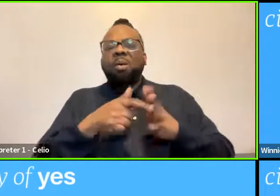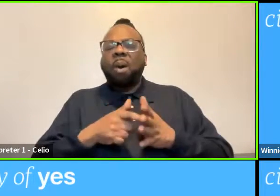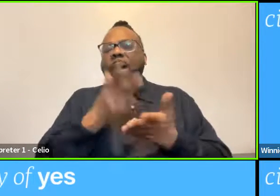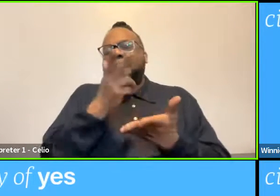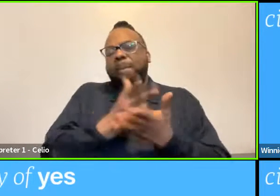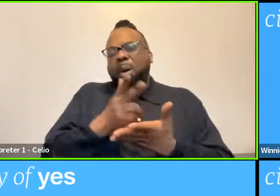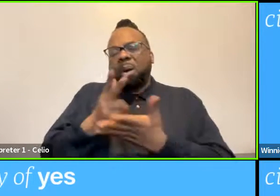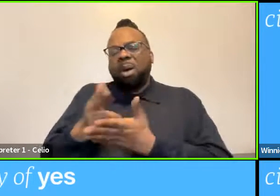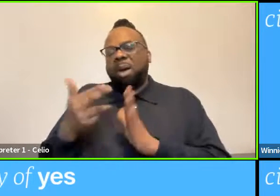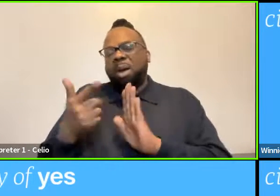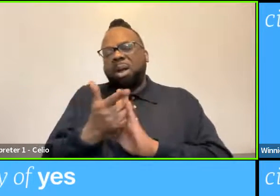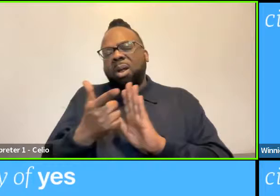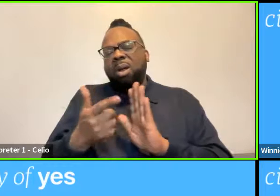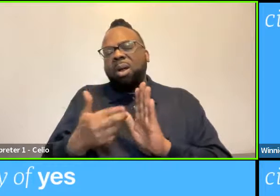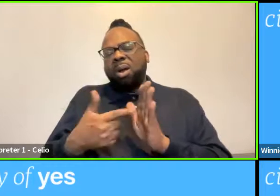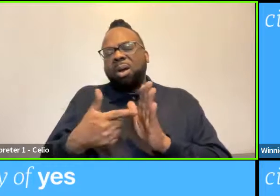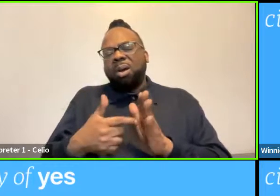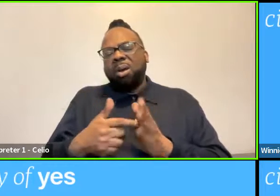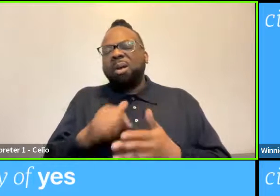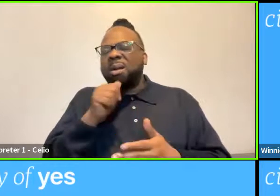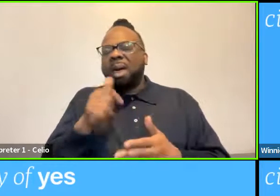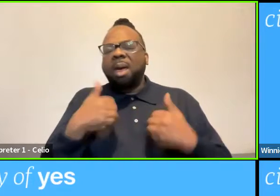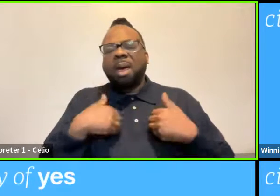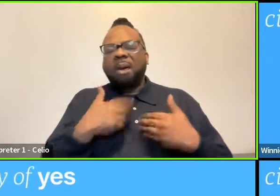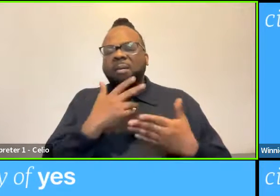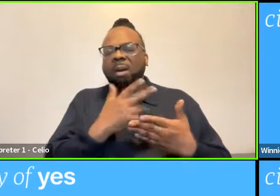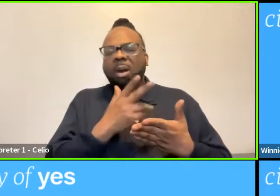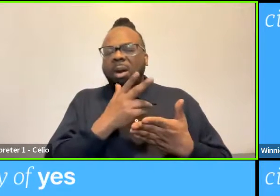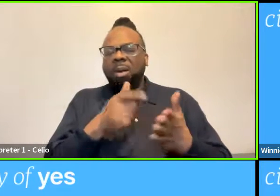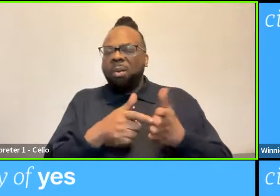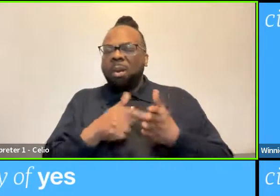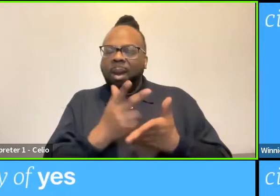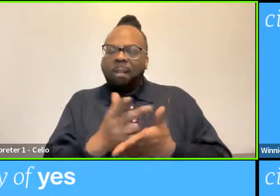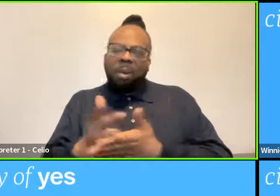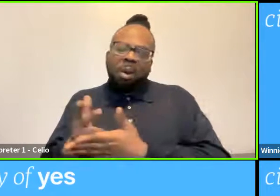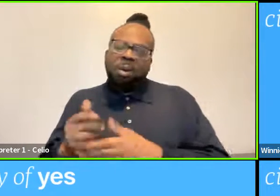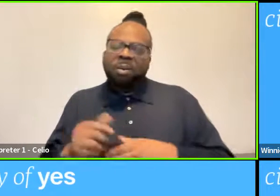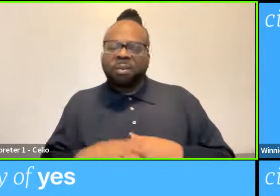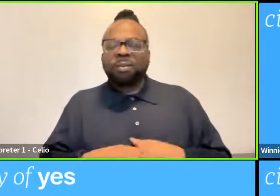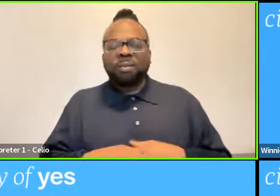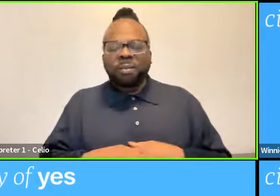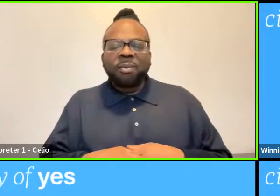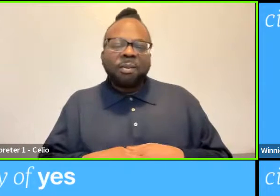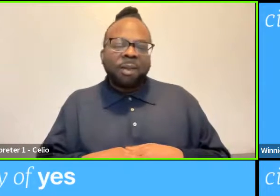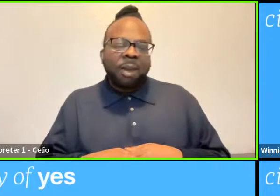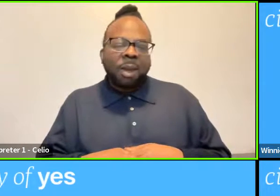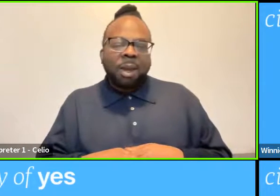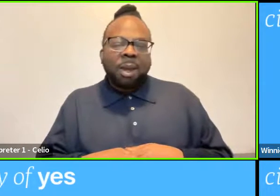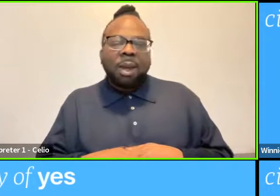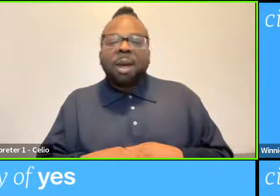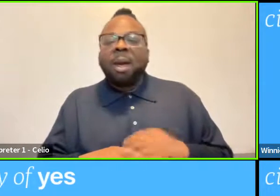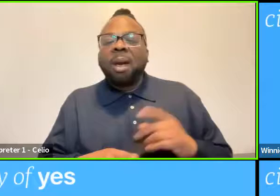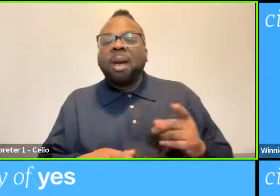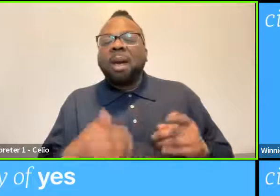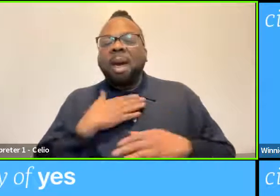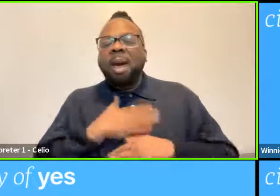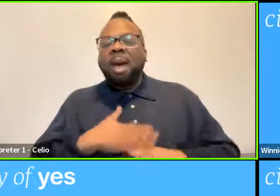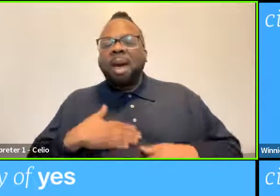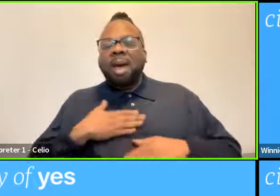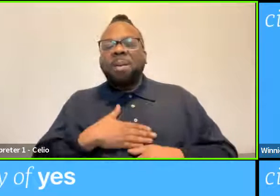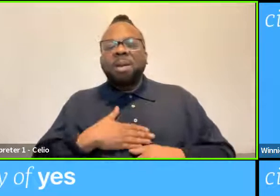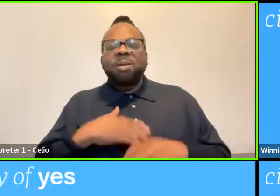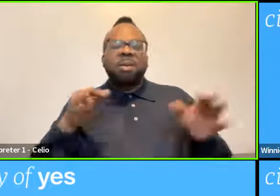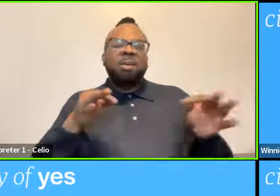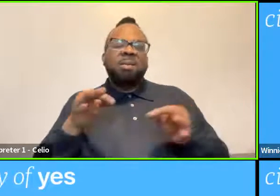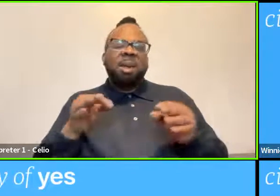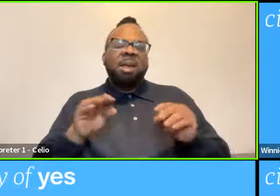Great, thank you for that clarification. I actually wasn't even aware that it was going to a home ownership, so I appreciate that clarification for